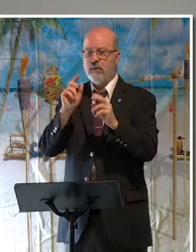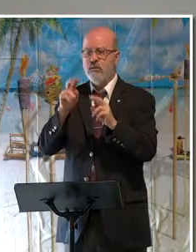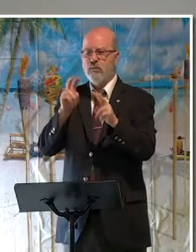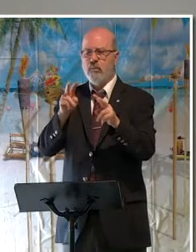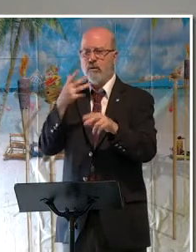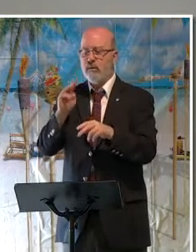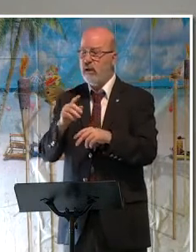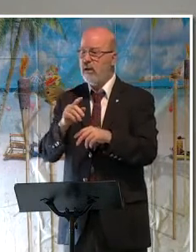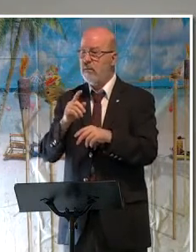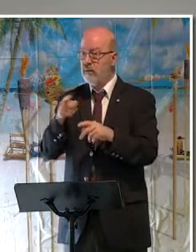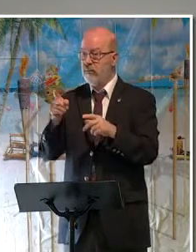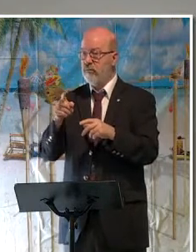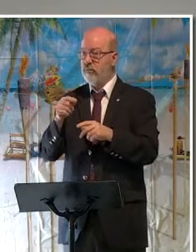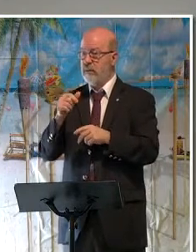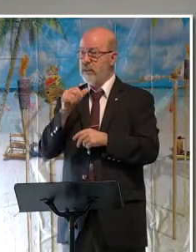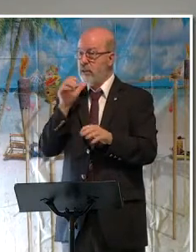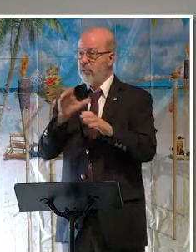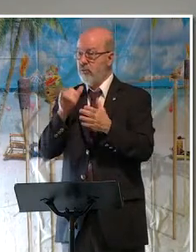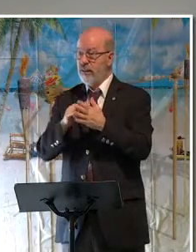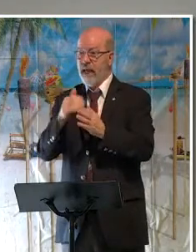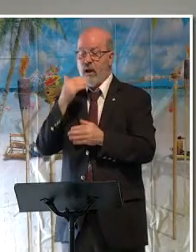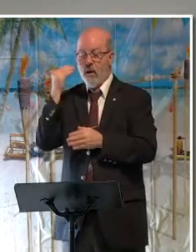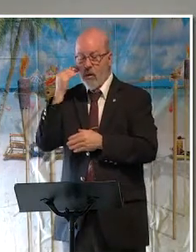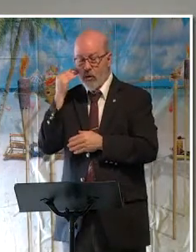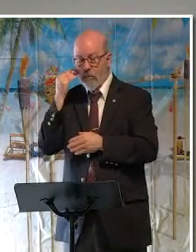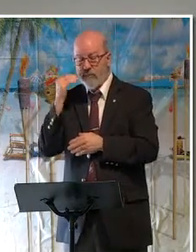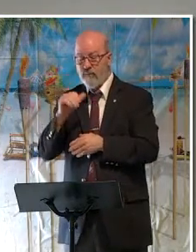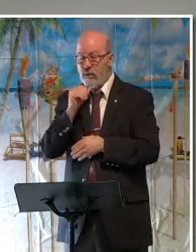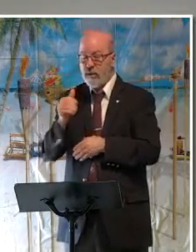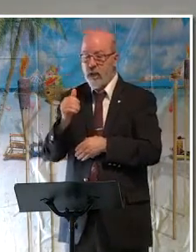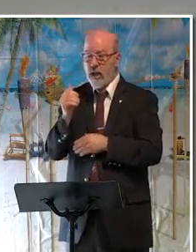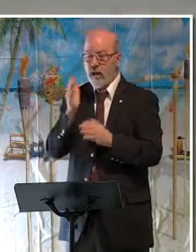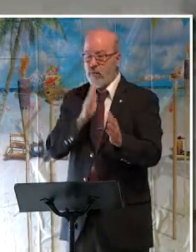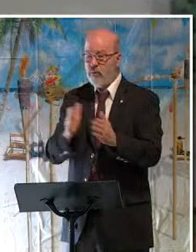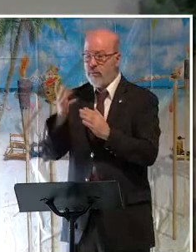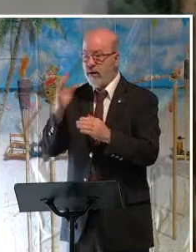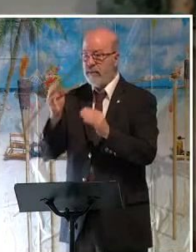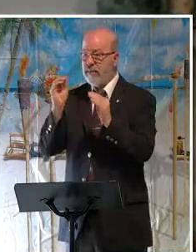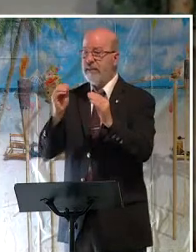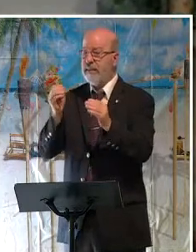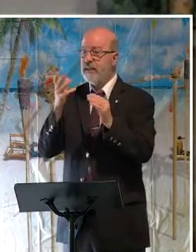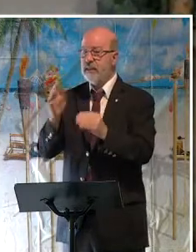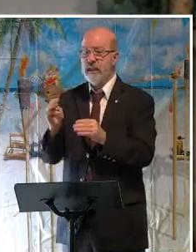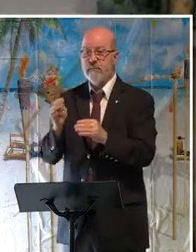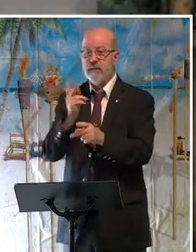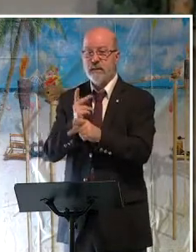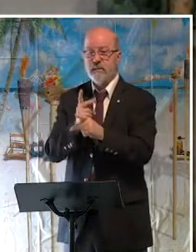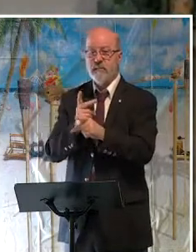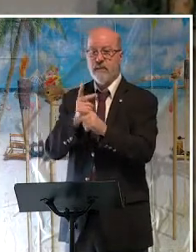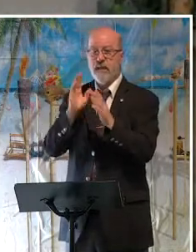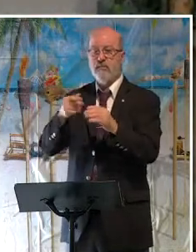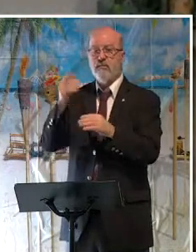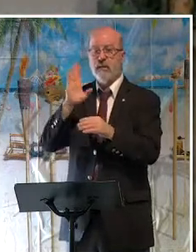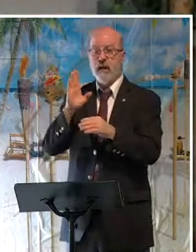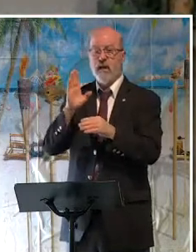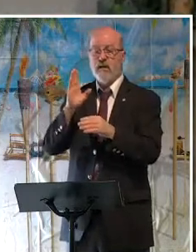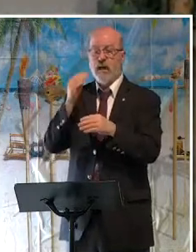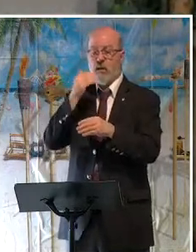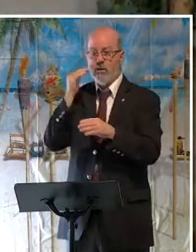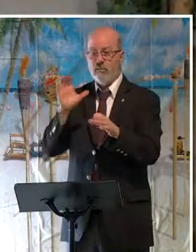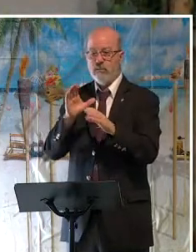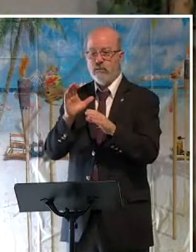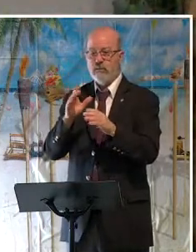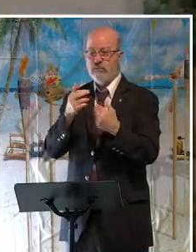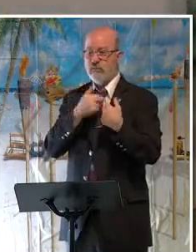are. But if you are not doing that at home, if you are not preparing them and teaching them, keeping them in the house of God and at home doing